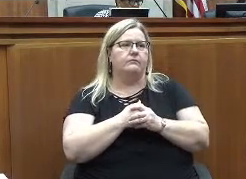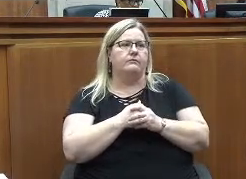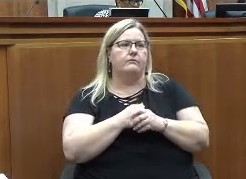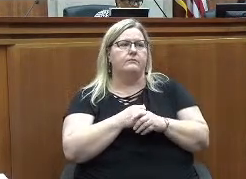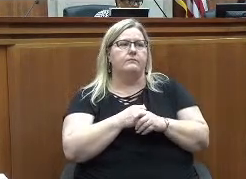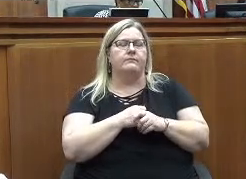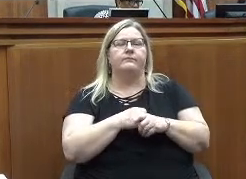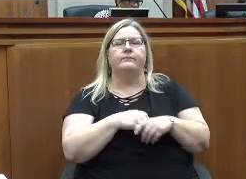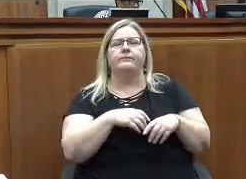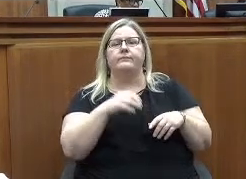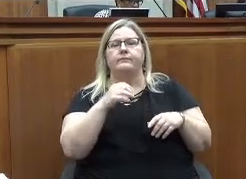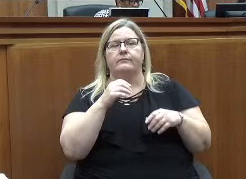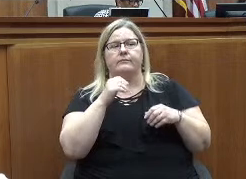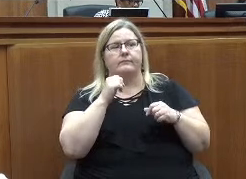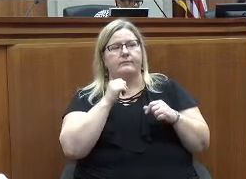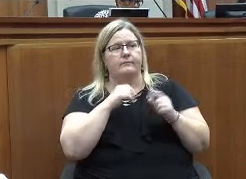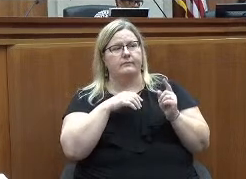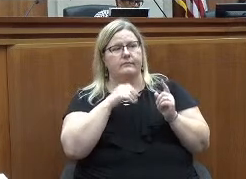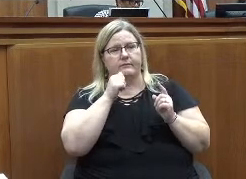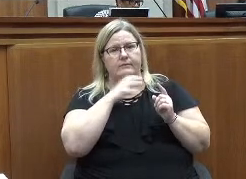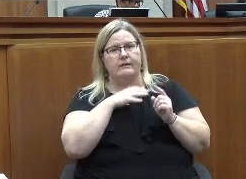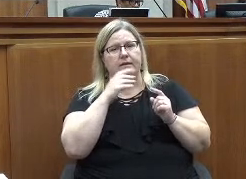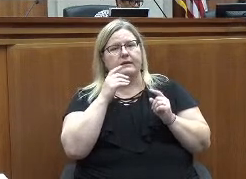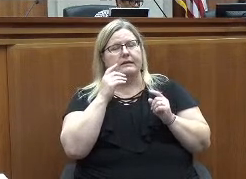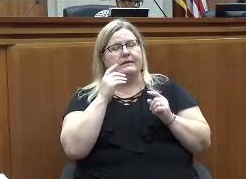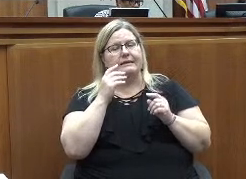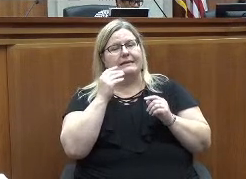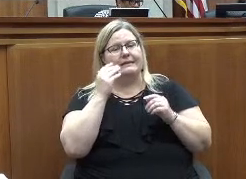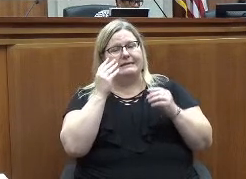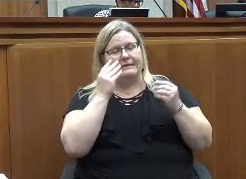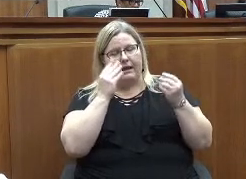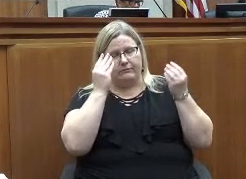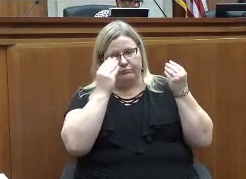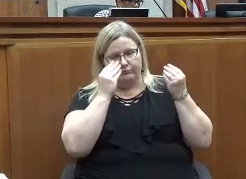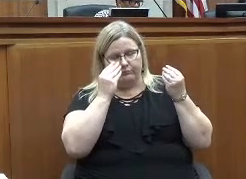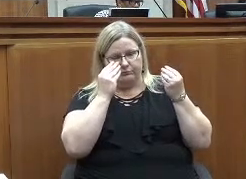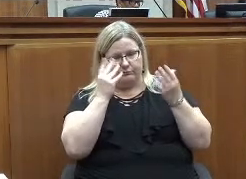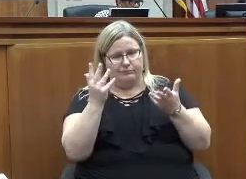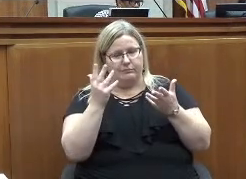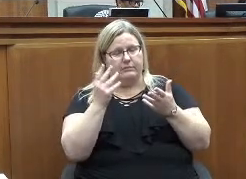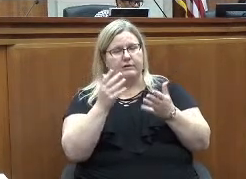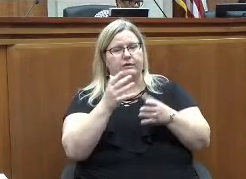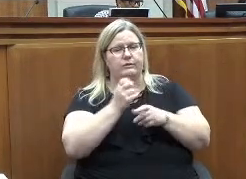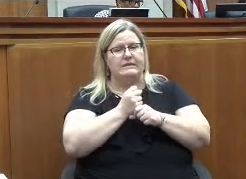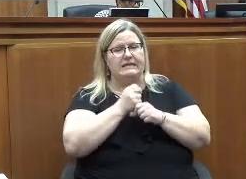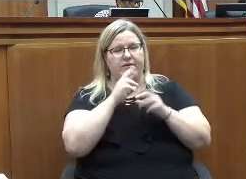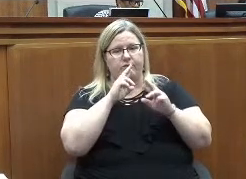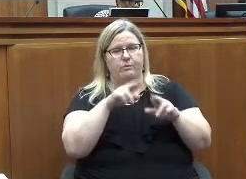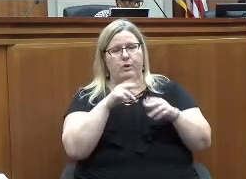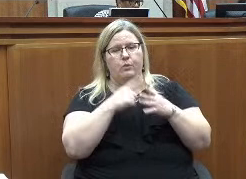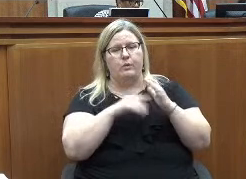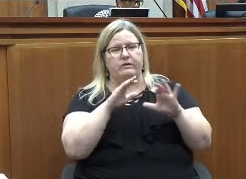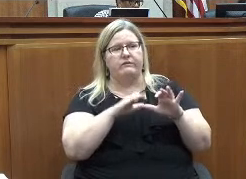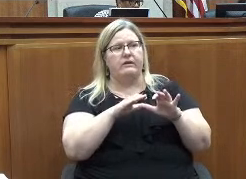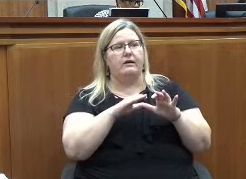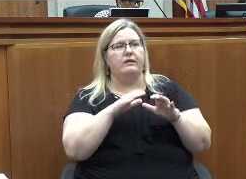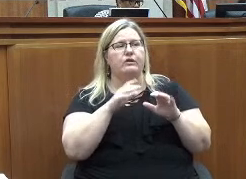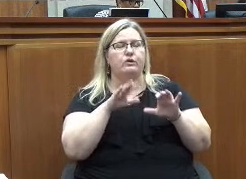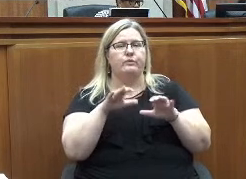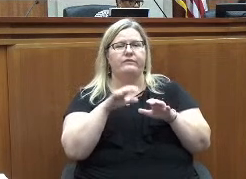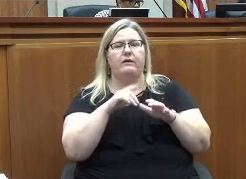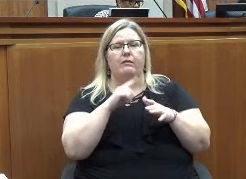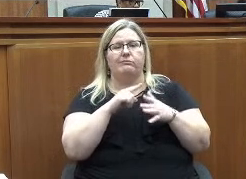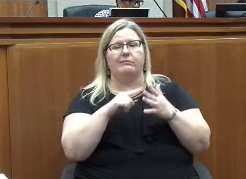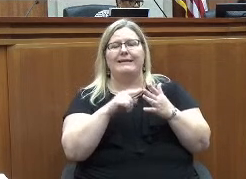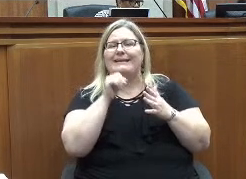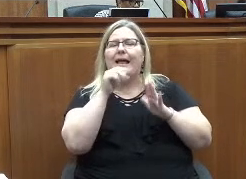So that you all are, it's noticed to receive the report, and what you have done is issued some directives. It's